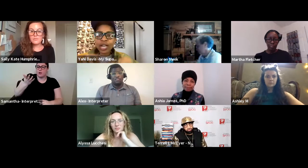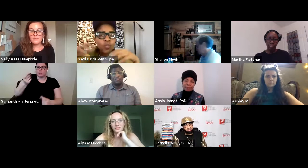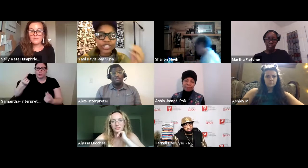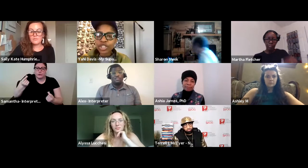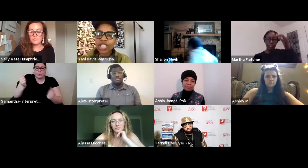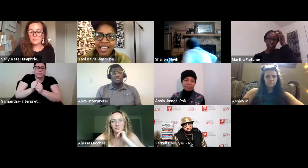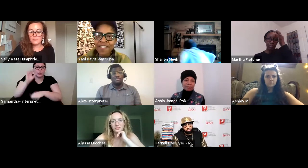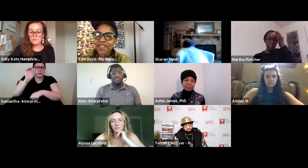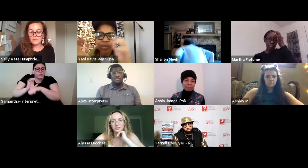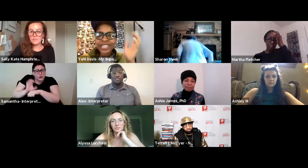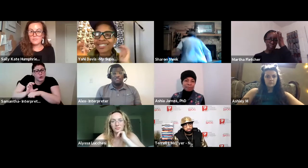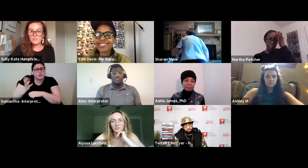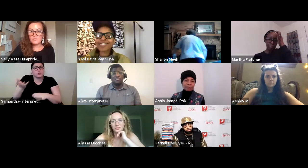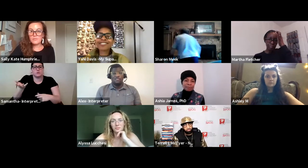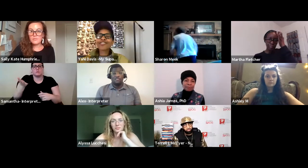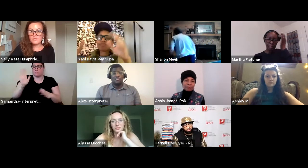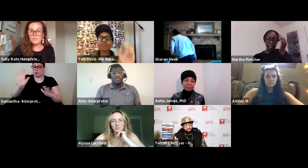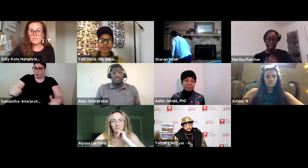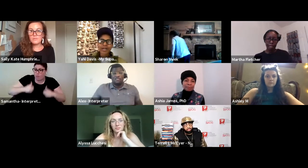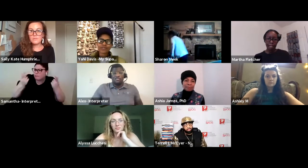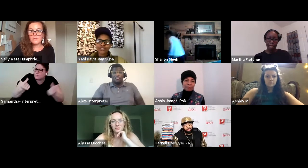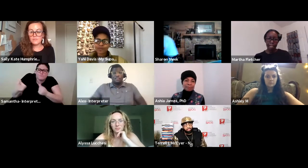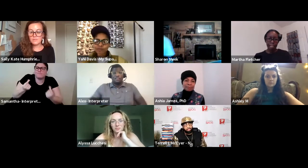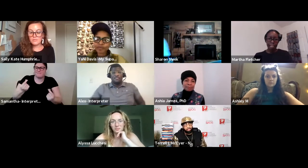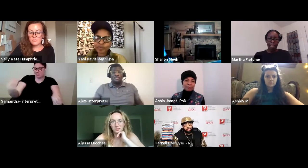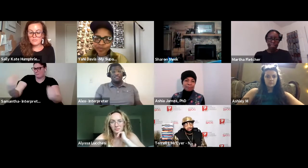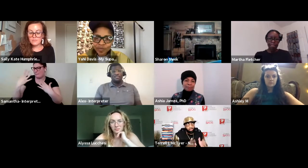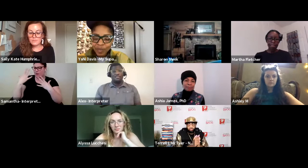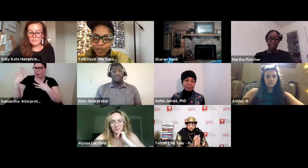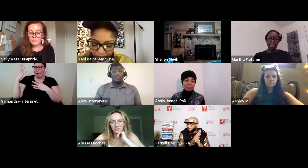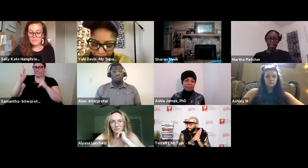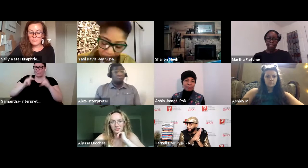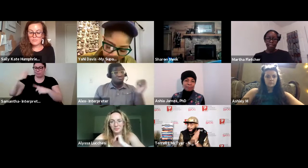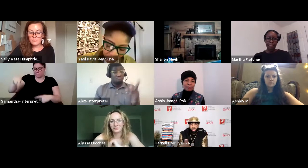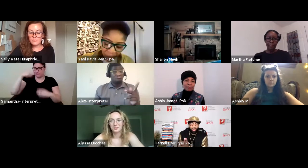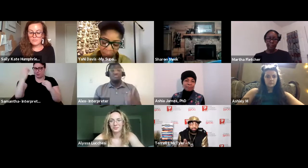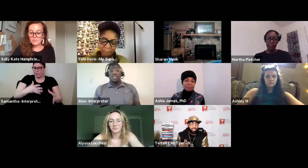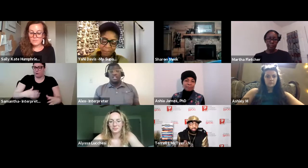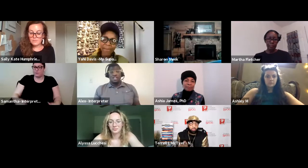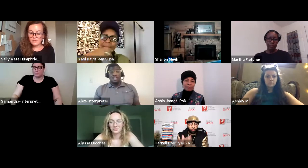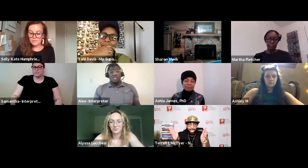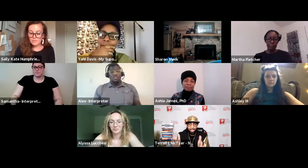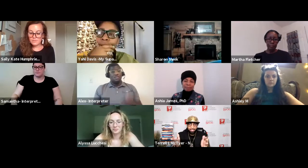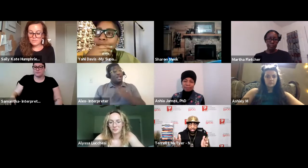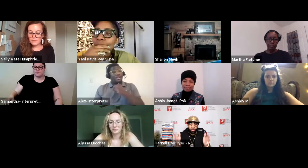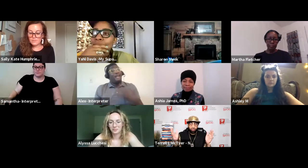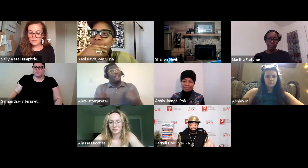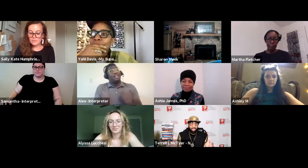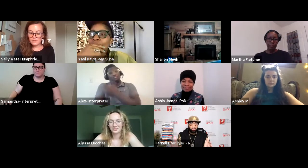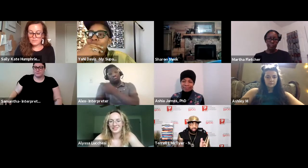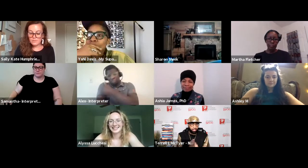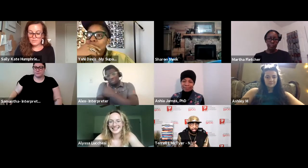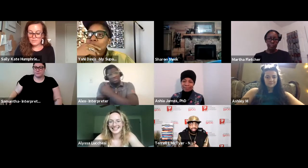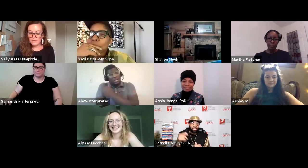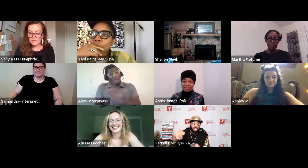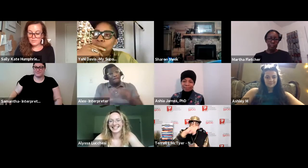church, with your life. Please tell the people about you. Okay, so like I don't have a tattoo, but if I had a tattoo, I know exactly